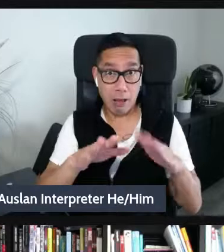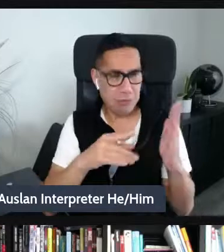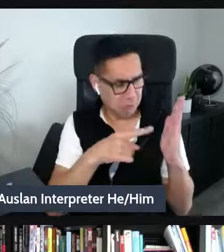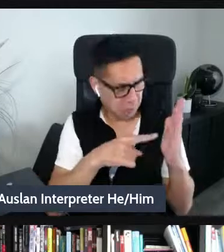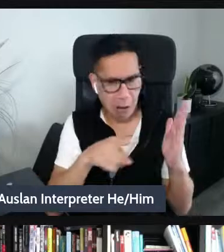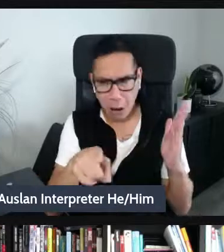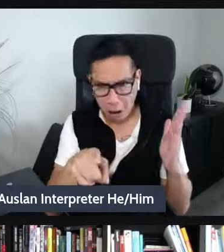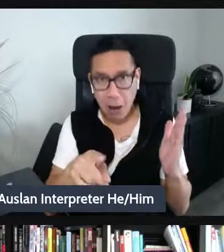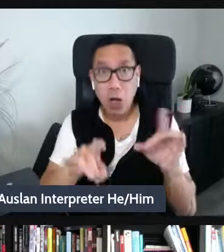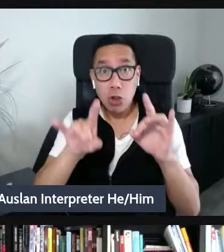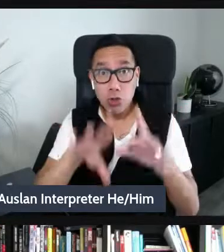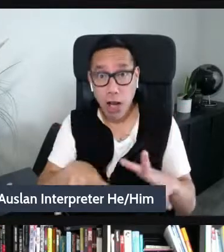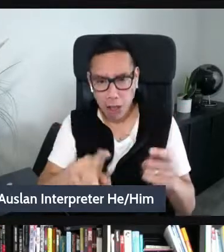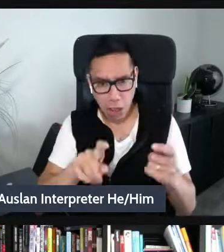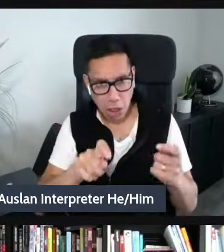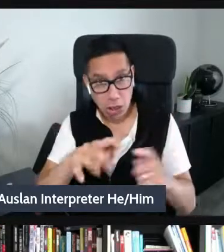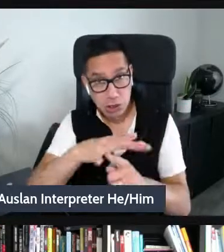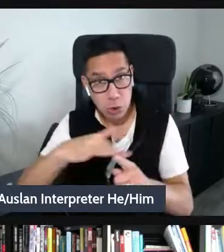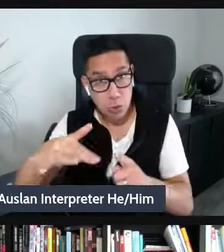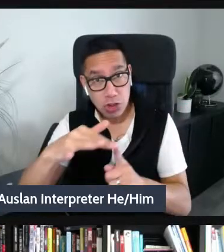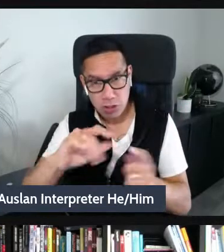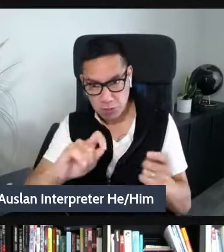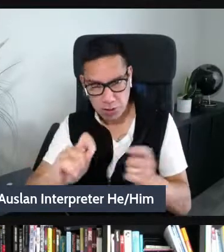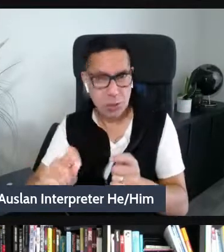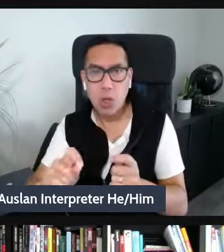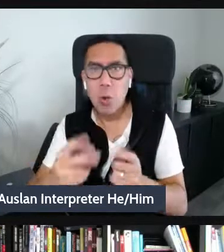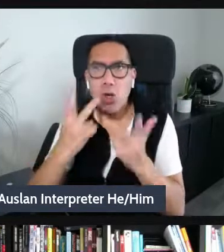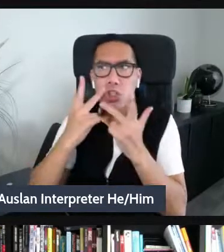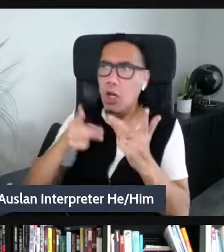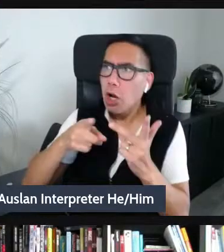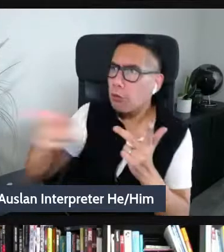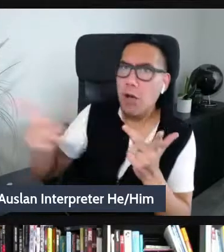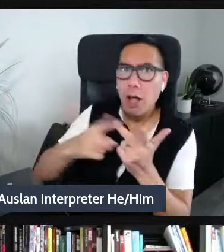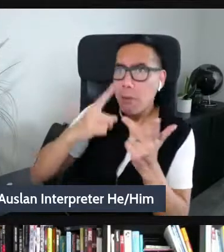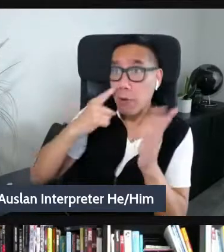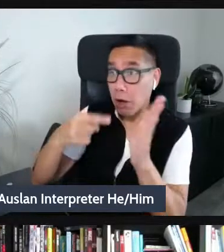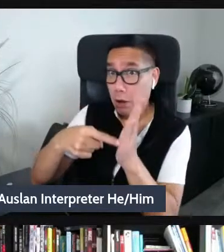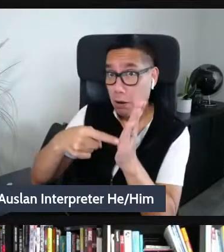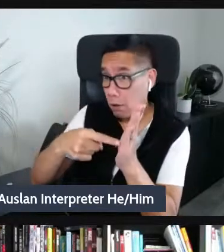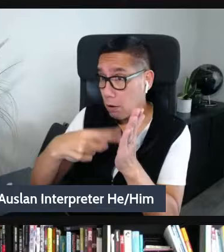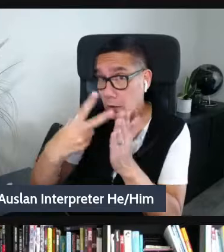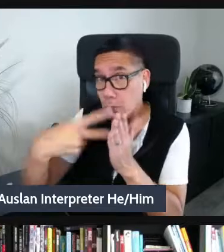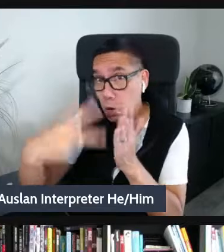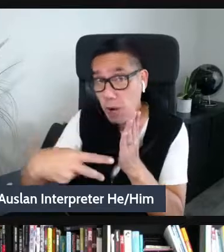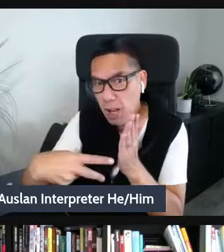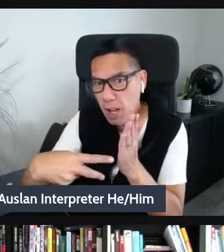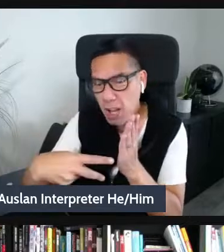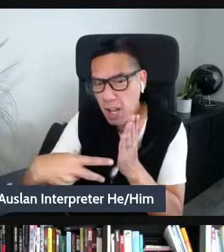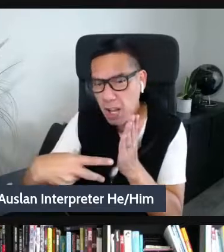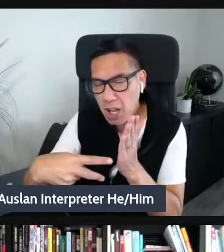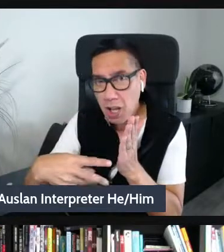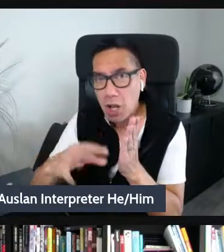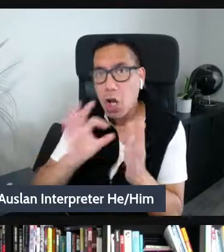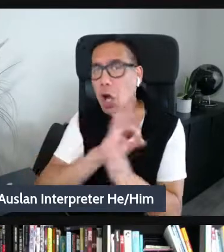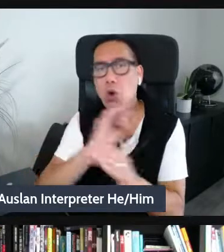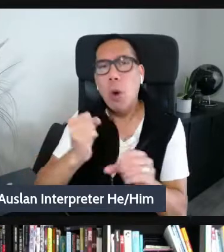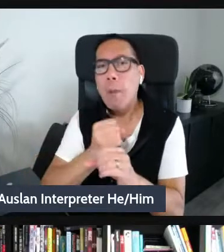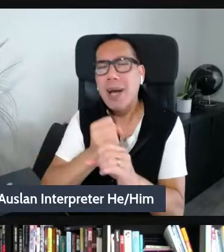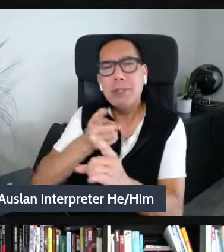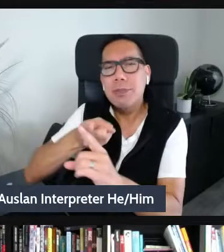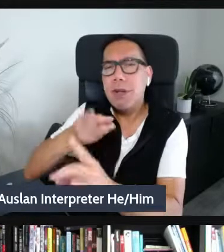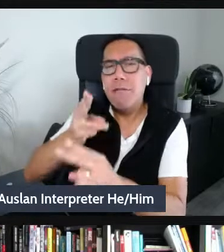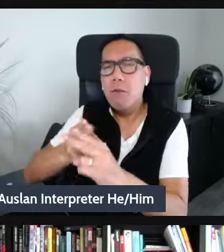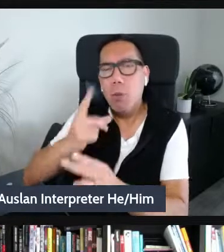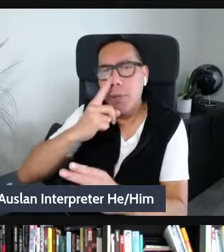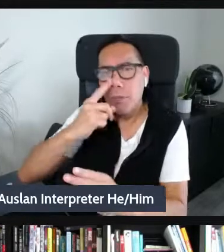Australian context, and we showed our co-designers that program, which wasn't developed to be specific for stroke survivors. And we